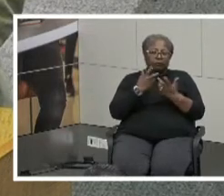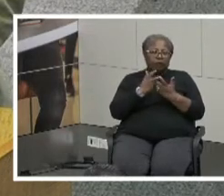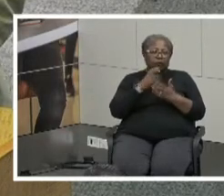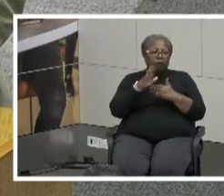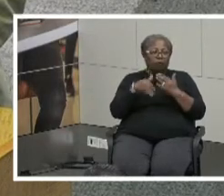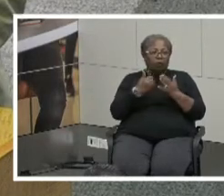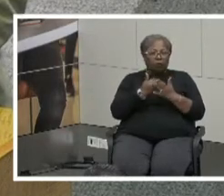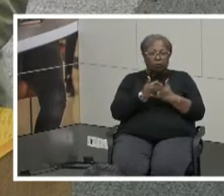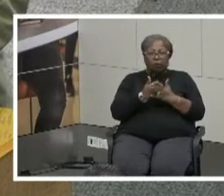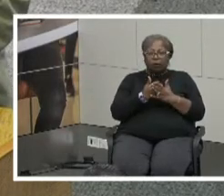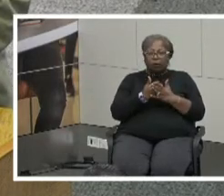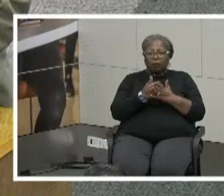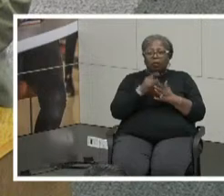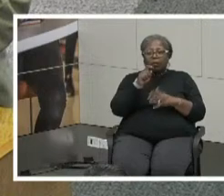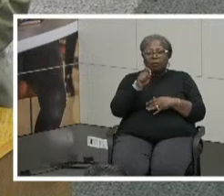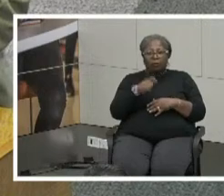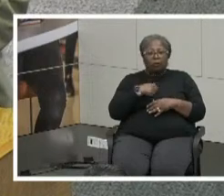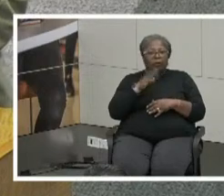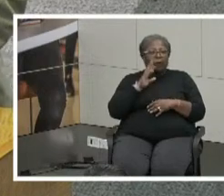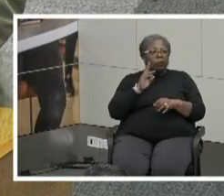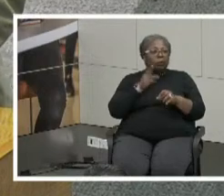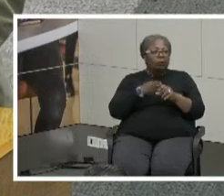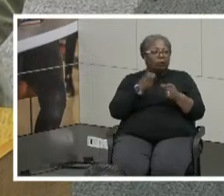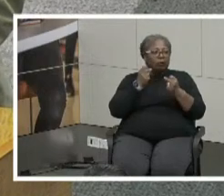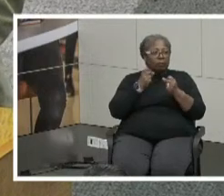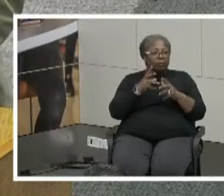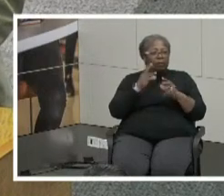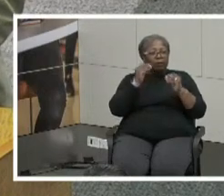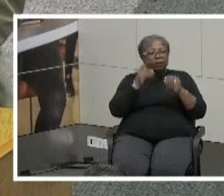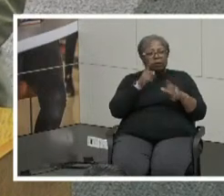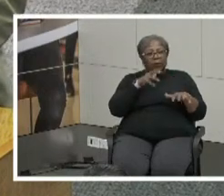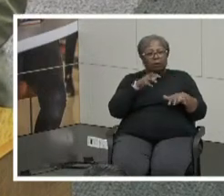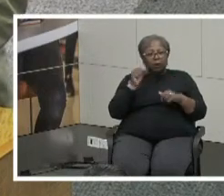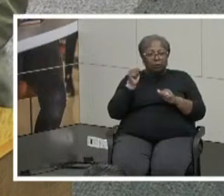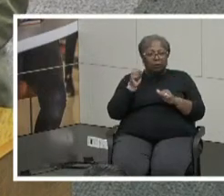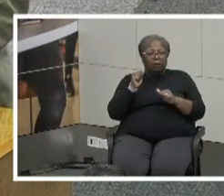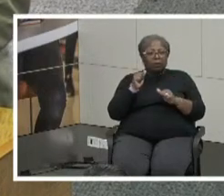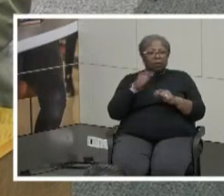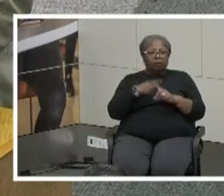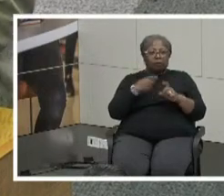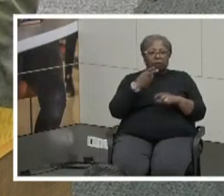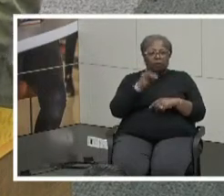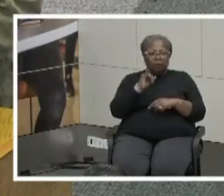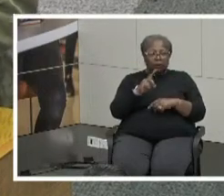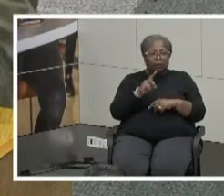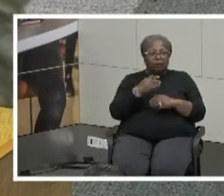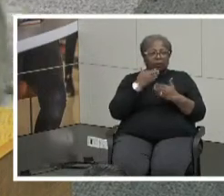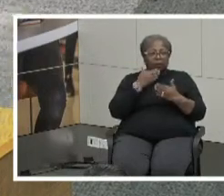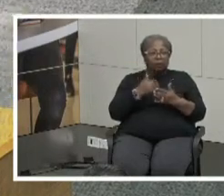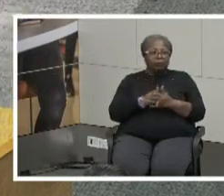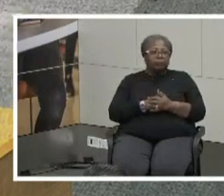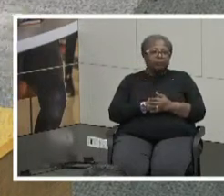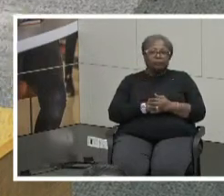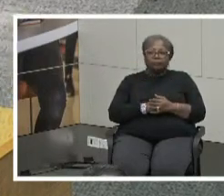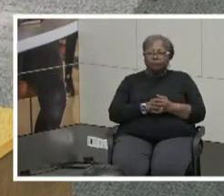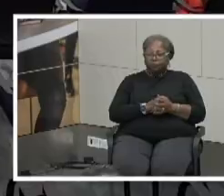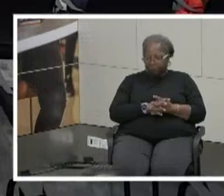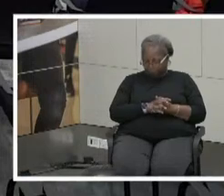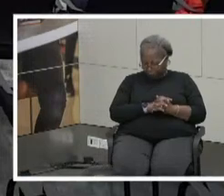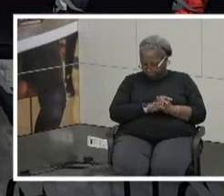the Mike miles regime therefore I will join the Exodus of teachers resigning from HISD thank